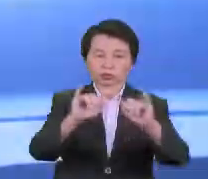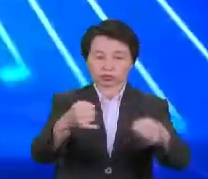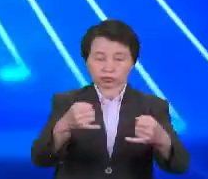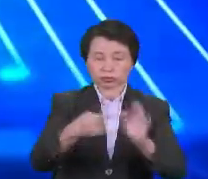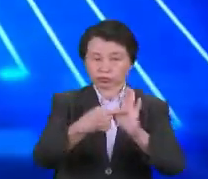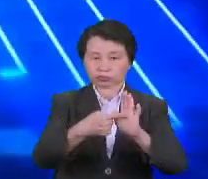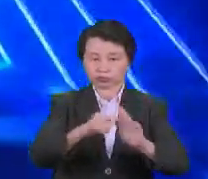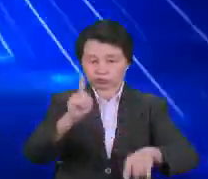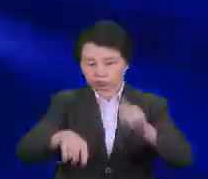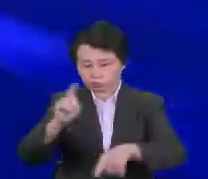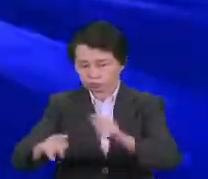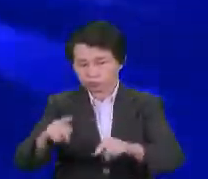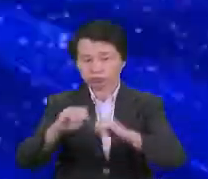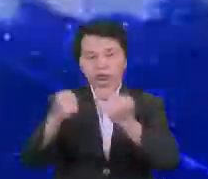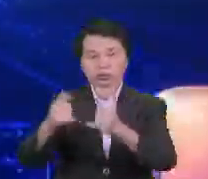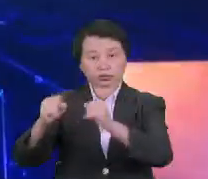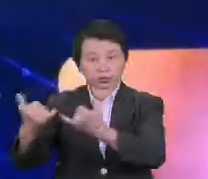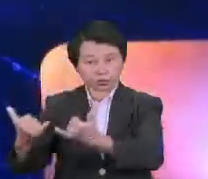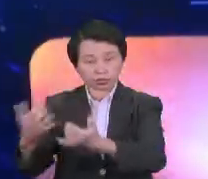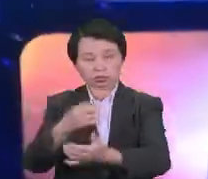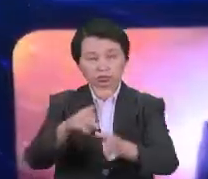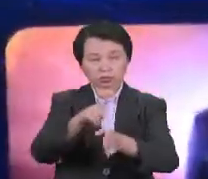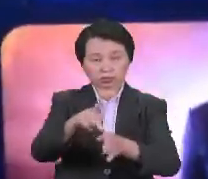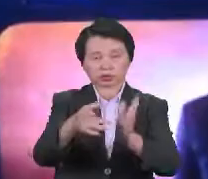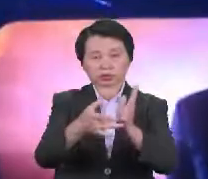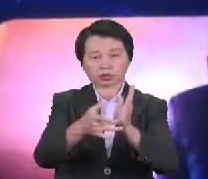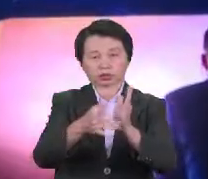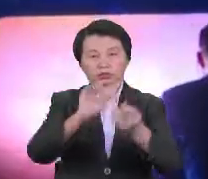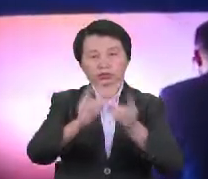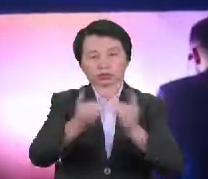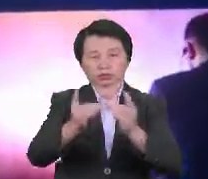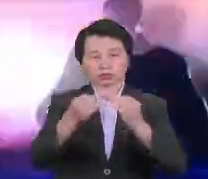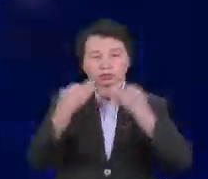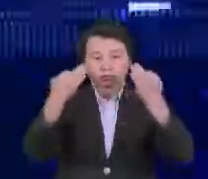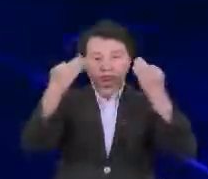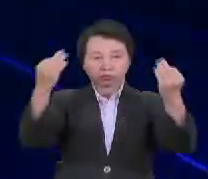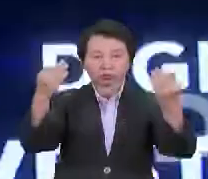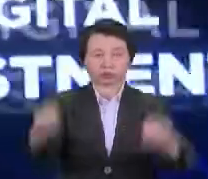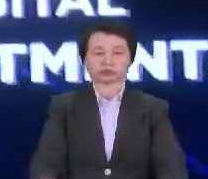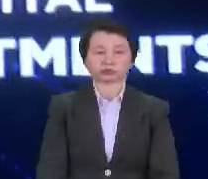menampilkan pelbagai pemain utama industri dan pakar teknologi digital terkemuka.